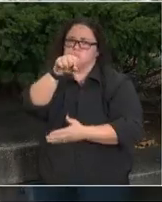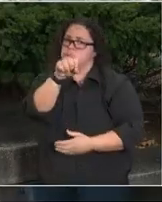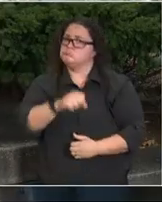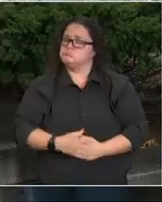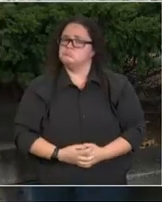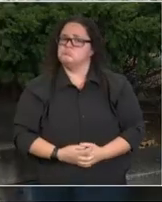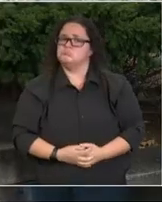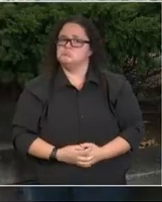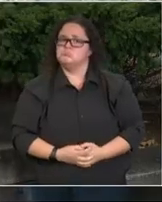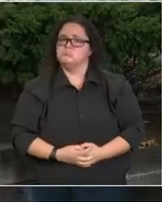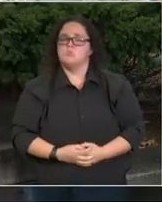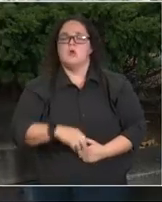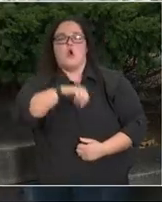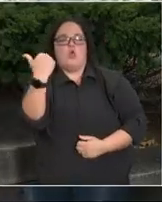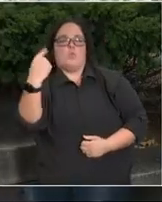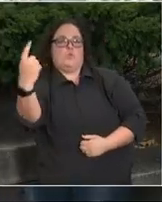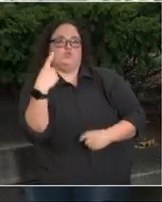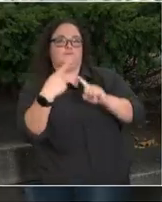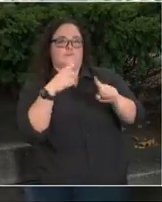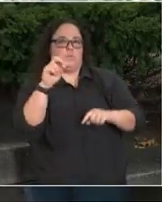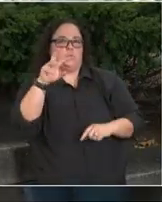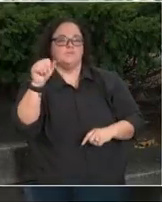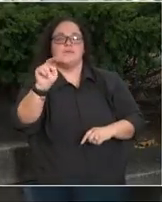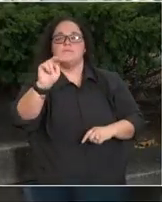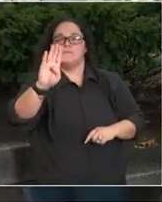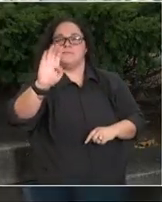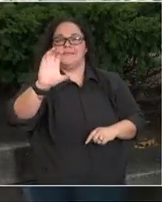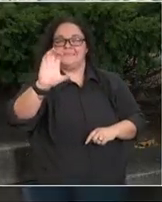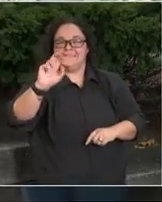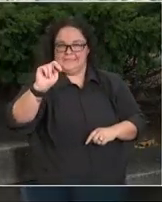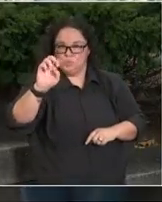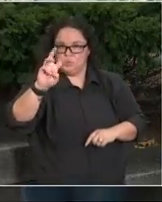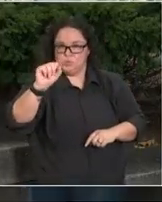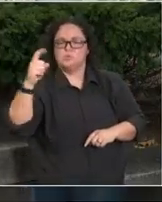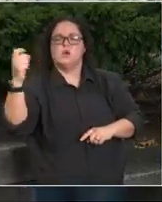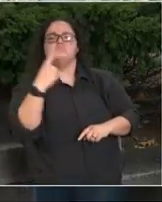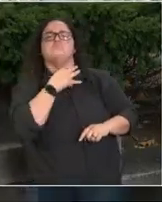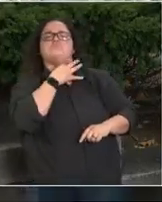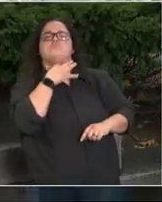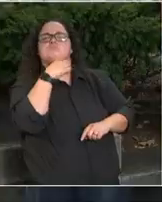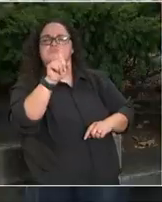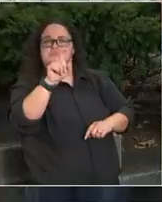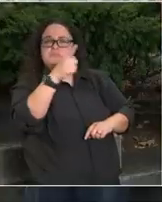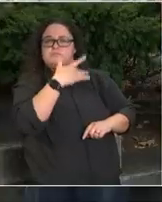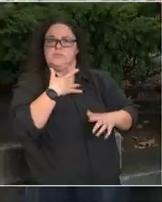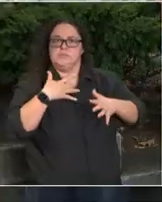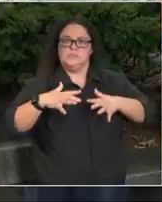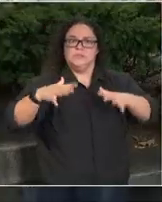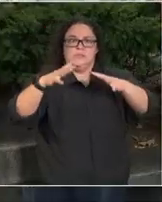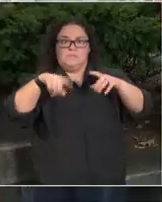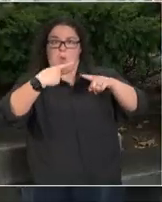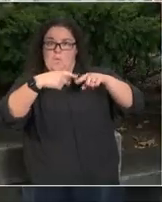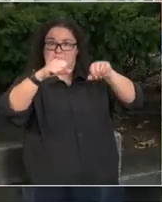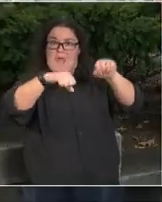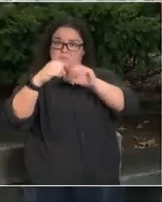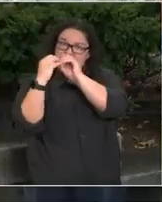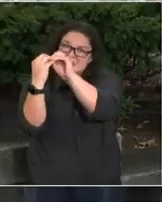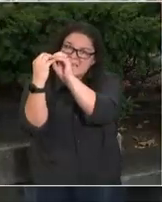Back from NBC News here. Are you concerned about potentially escalating tensions between the federal agents and D.C. residents as we go into this